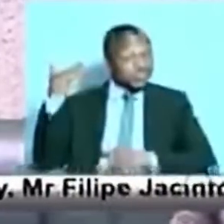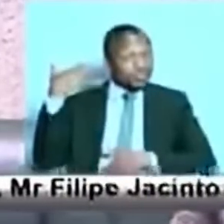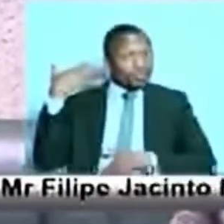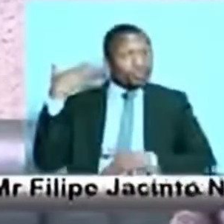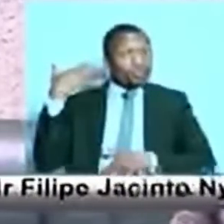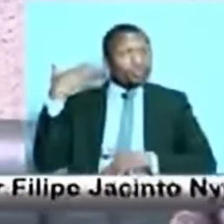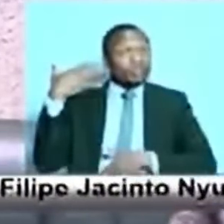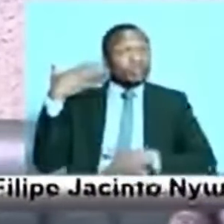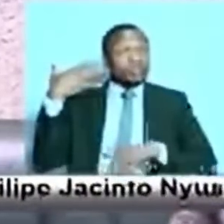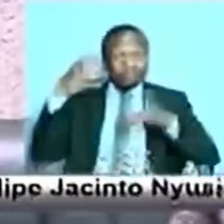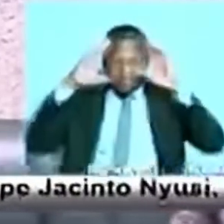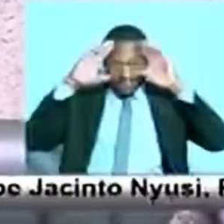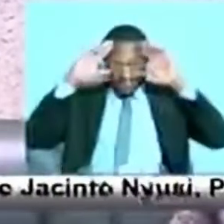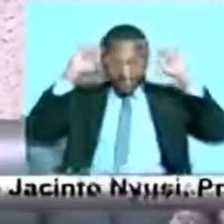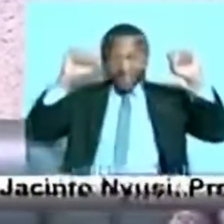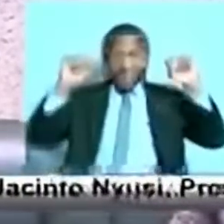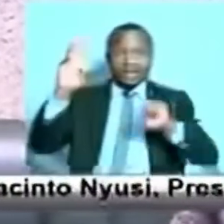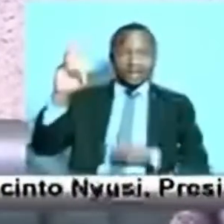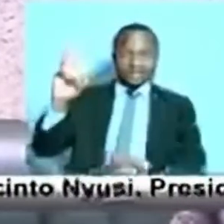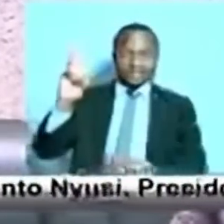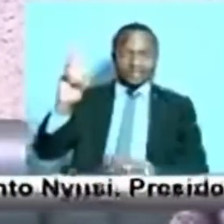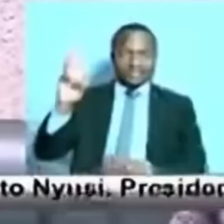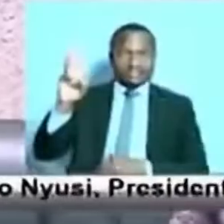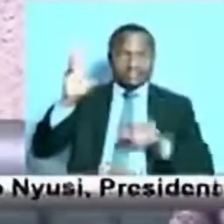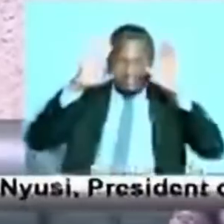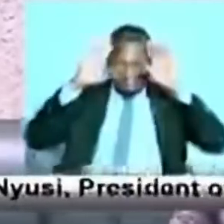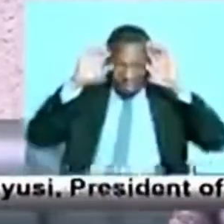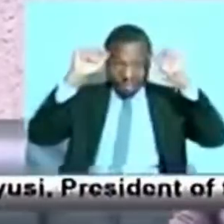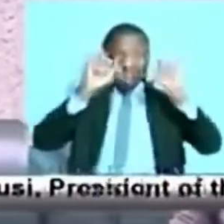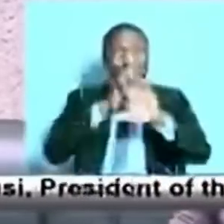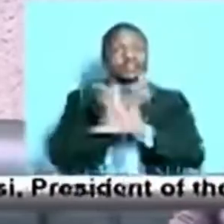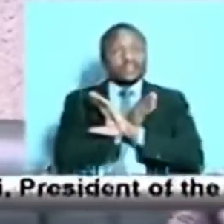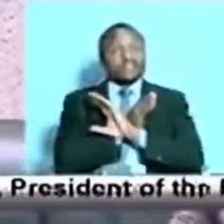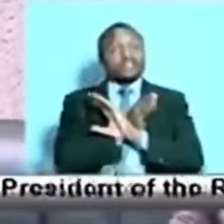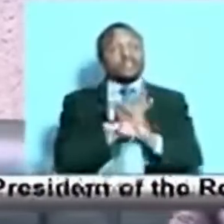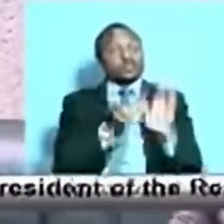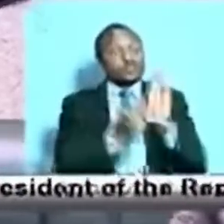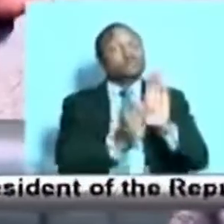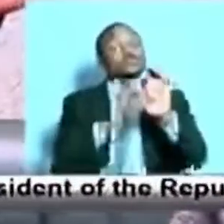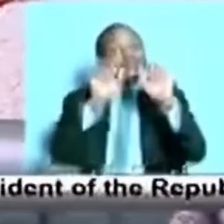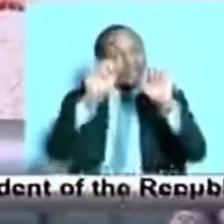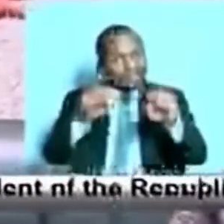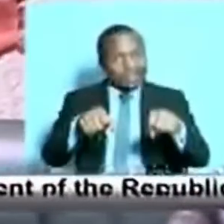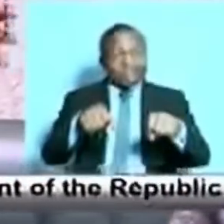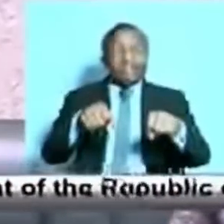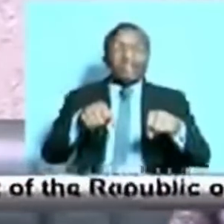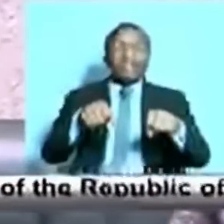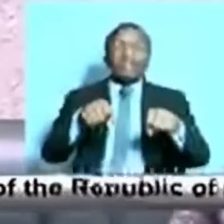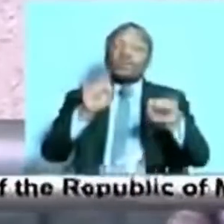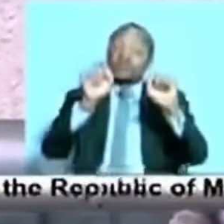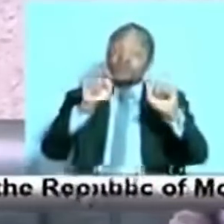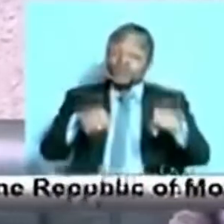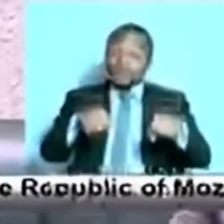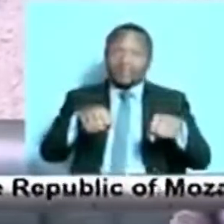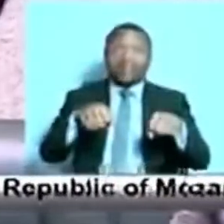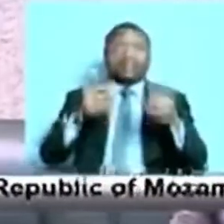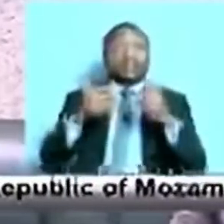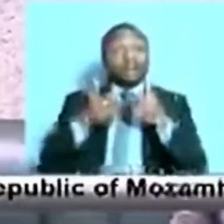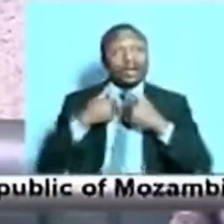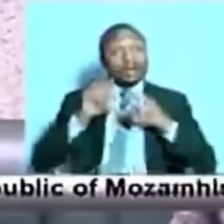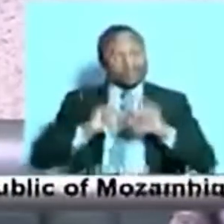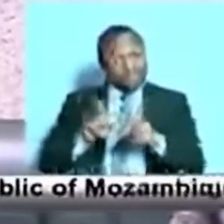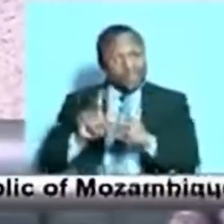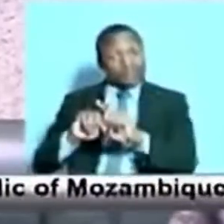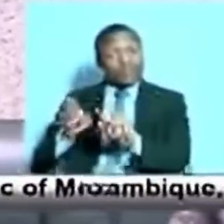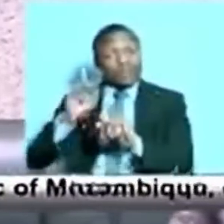the 60th Republican president for Zambia. That to show we can have different